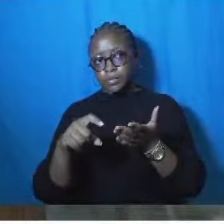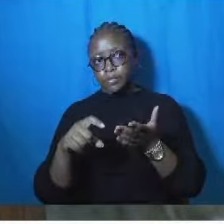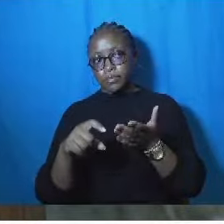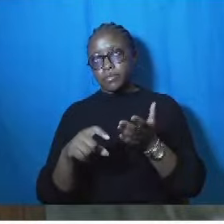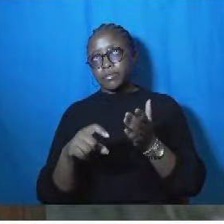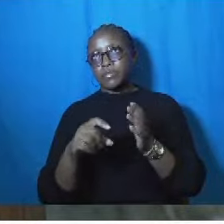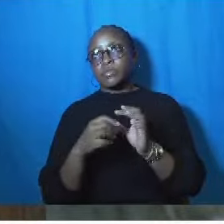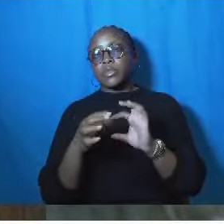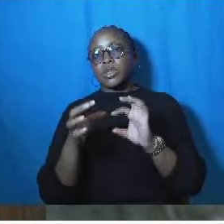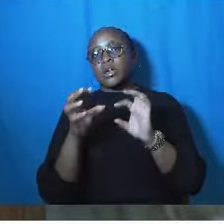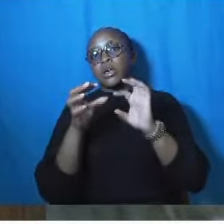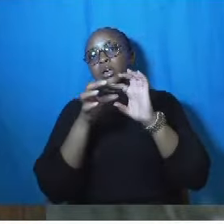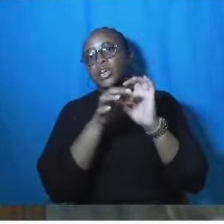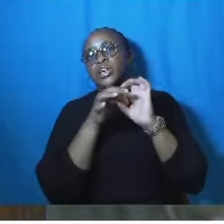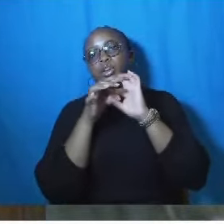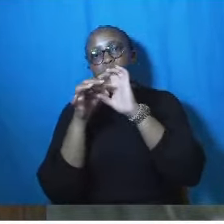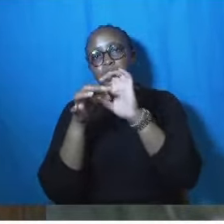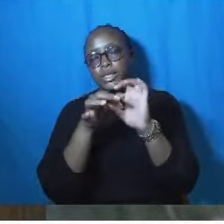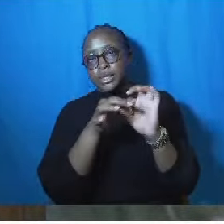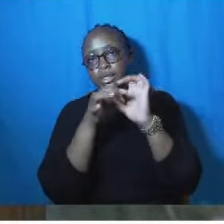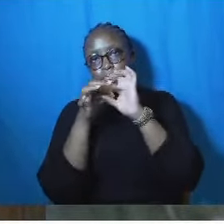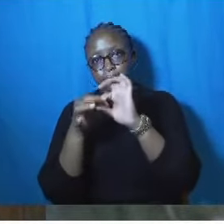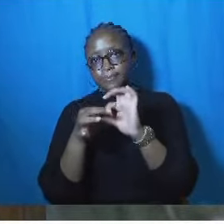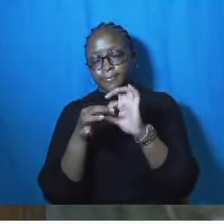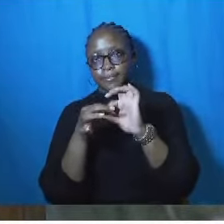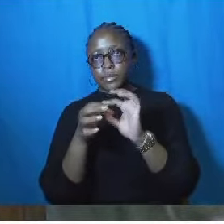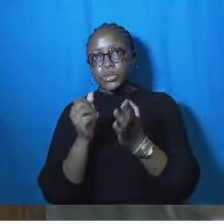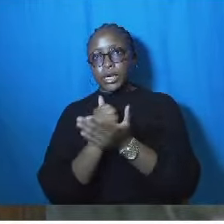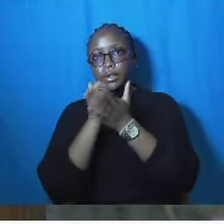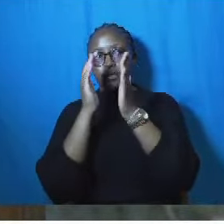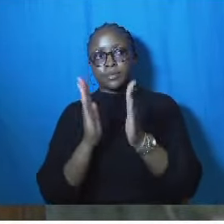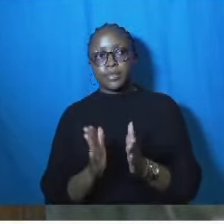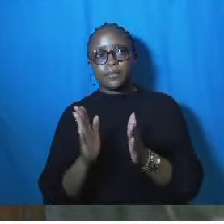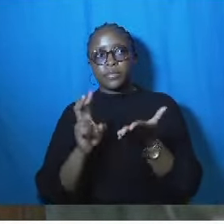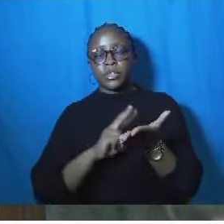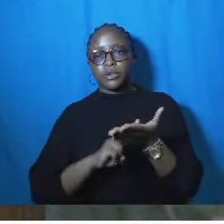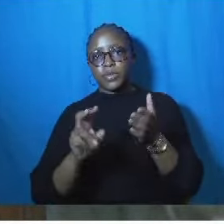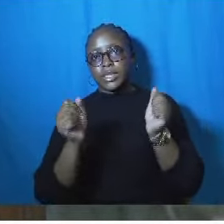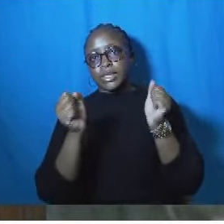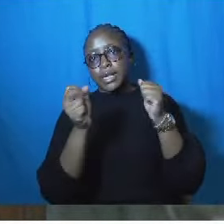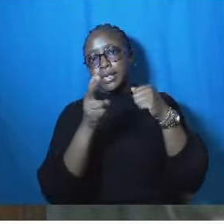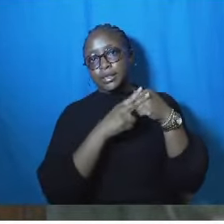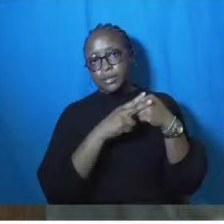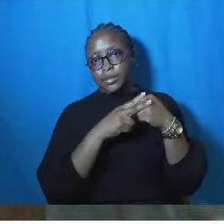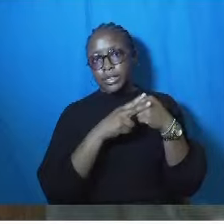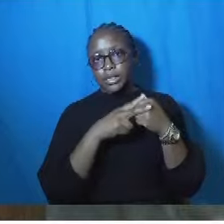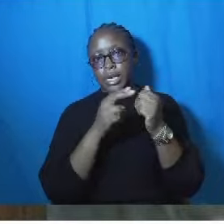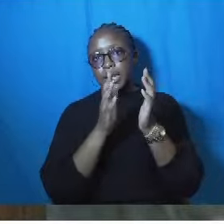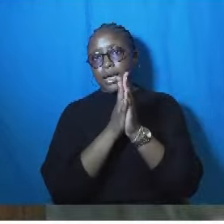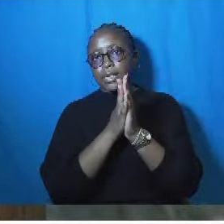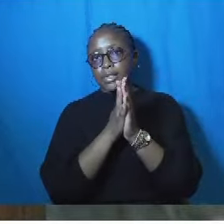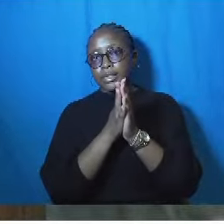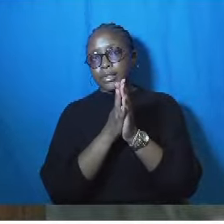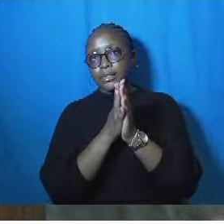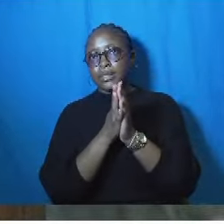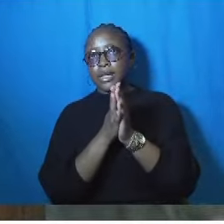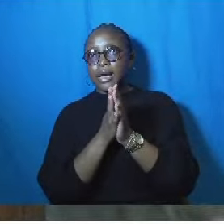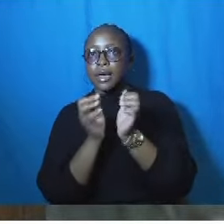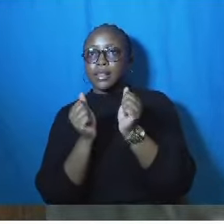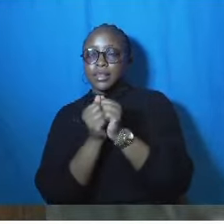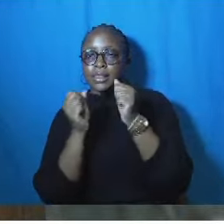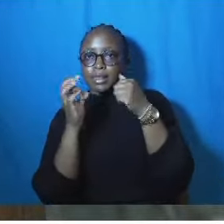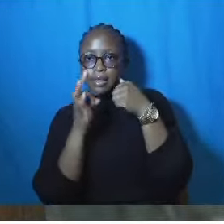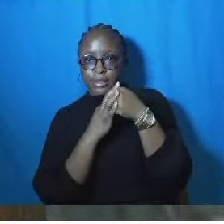Verse 7 to 13. Now verse 7 and 13 tuck away verse 8 to 12. They open